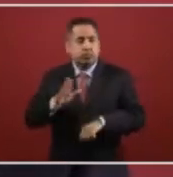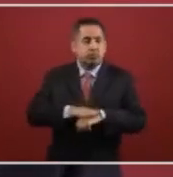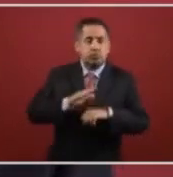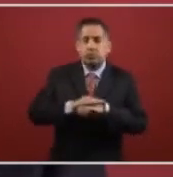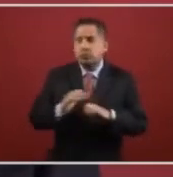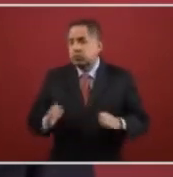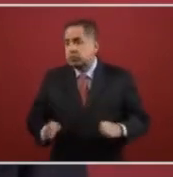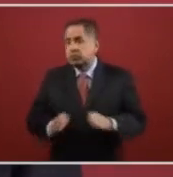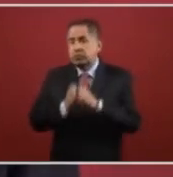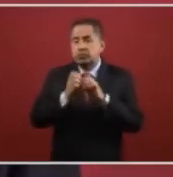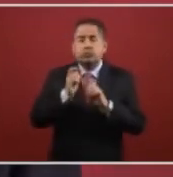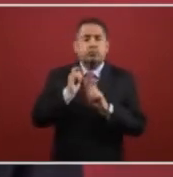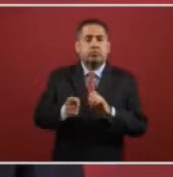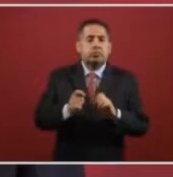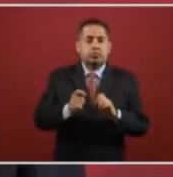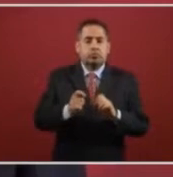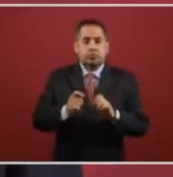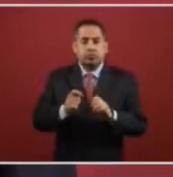any alerts